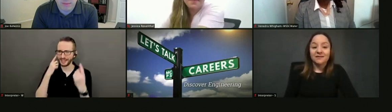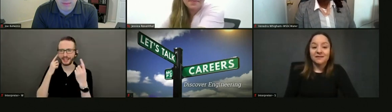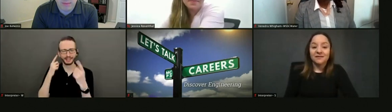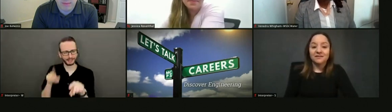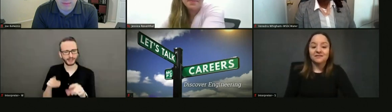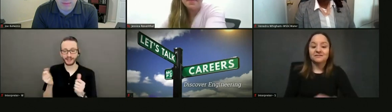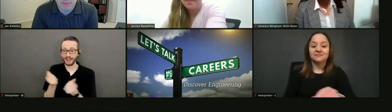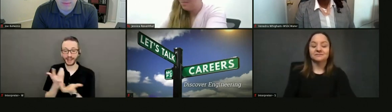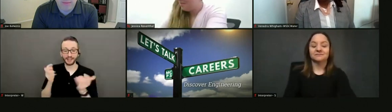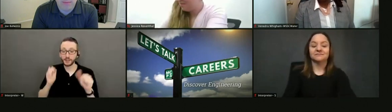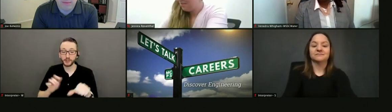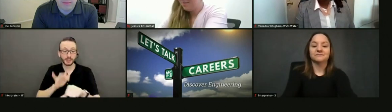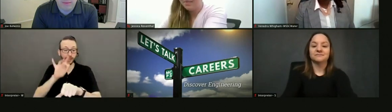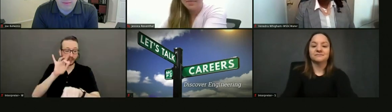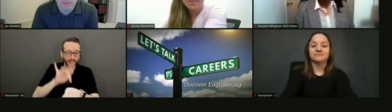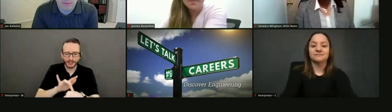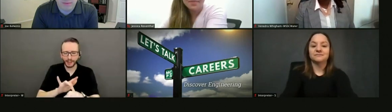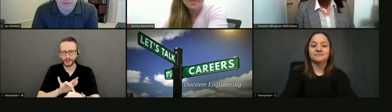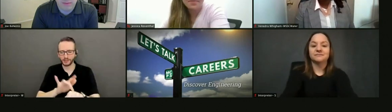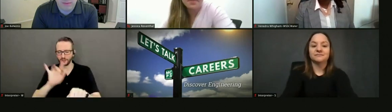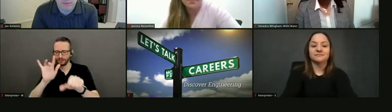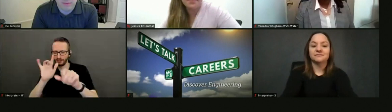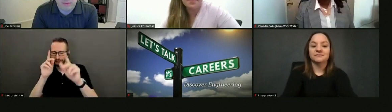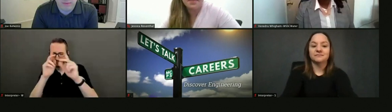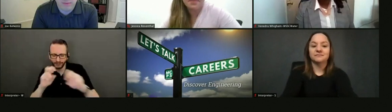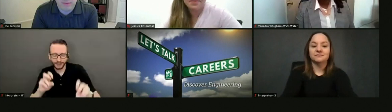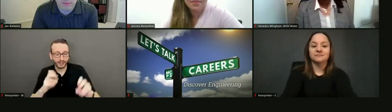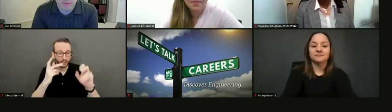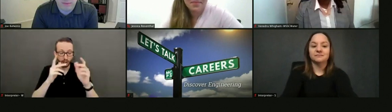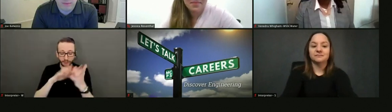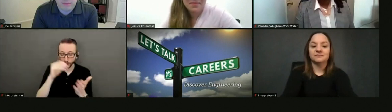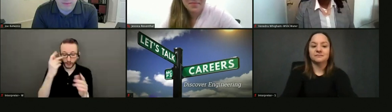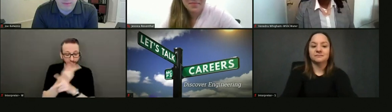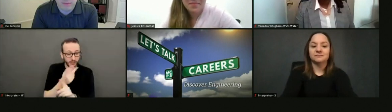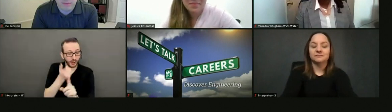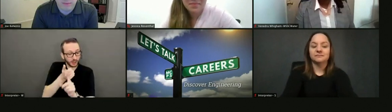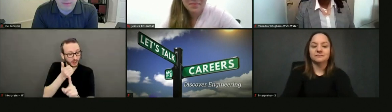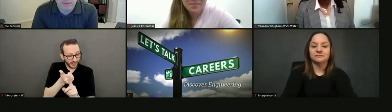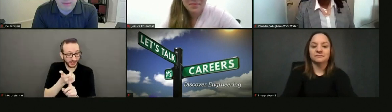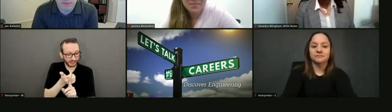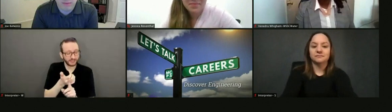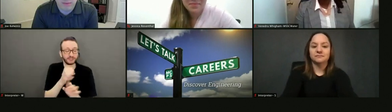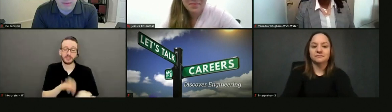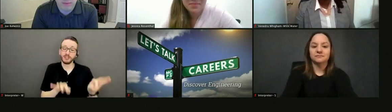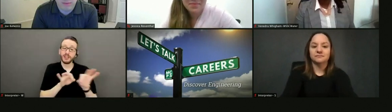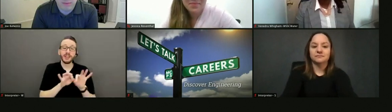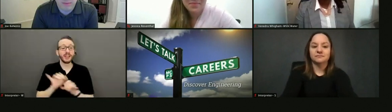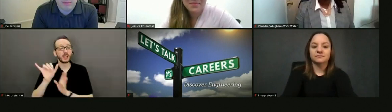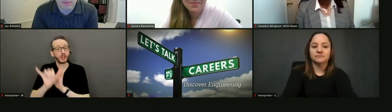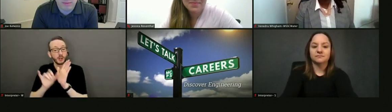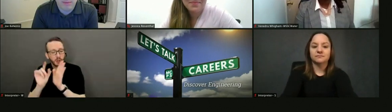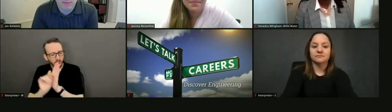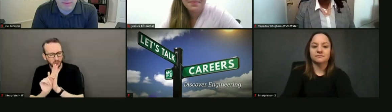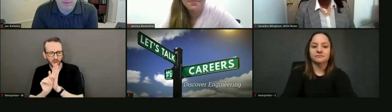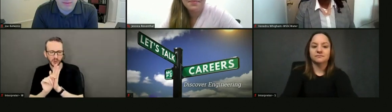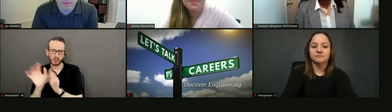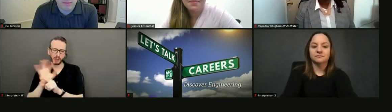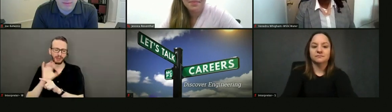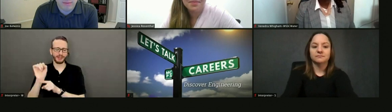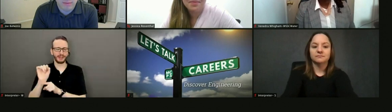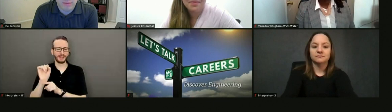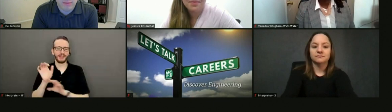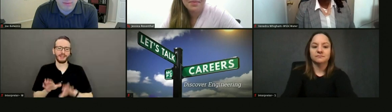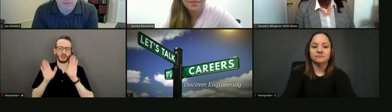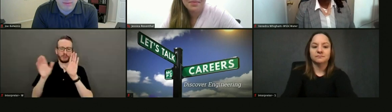can touch and kind of learn and figure out yourself is terrific. YouTube is such an amazing resource. There's some great YouTubers out